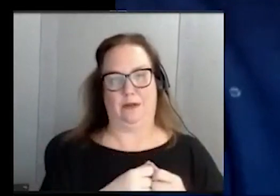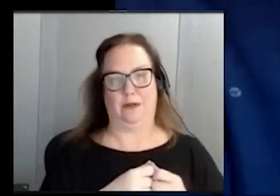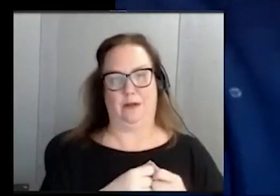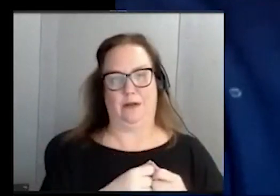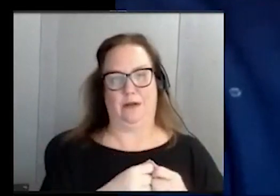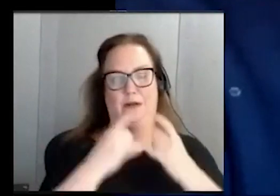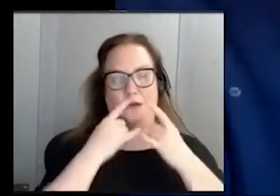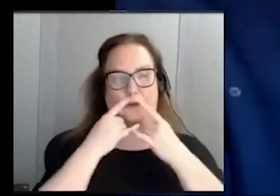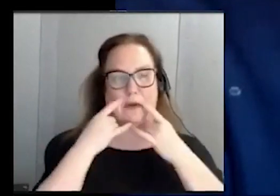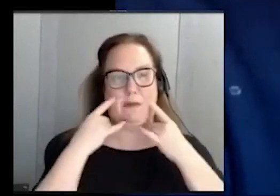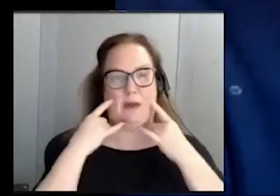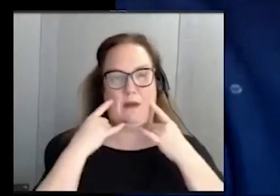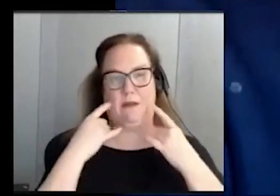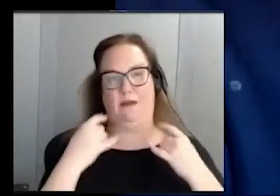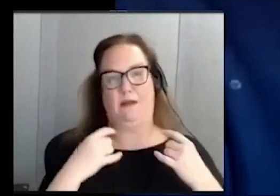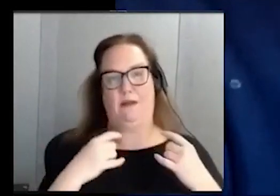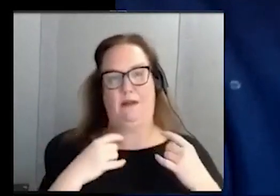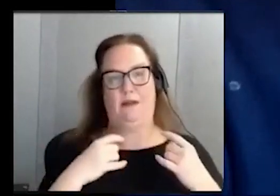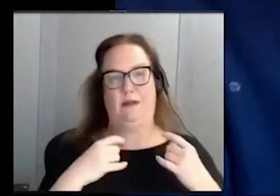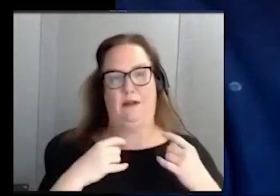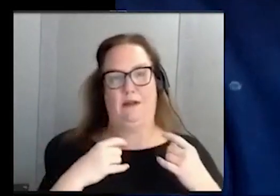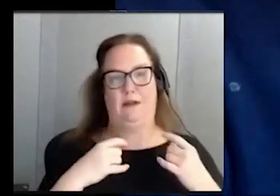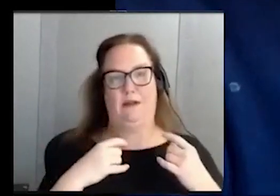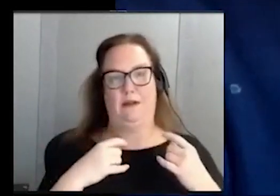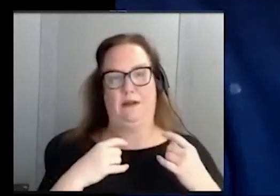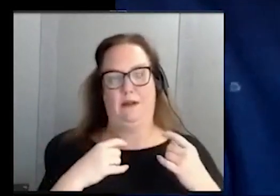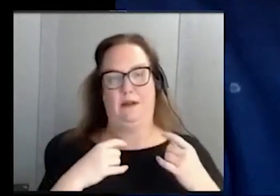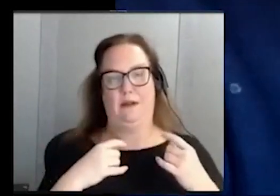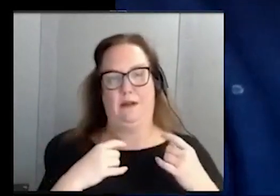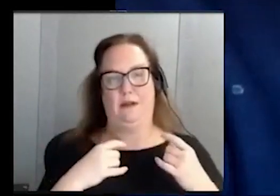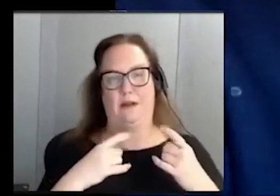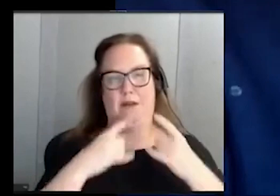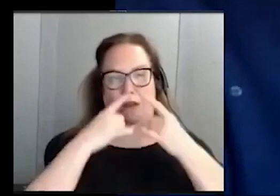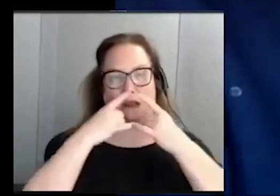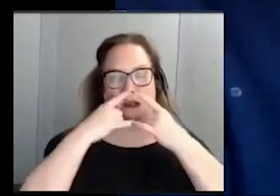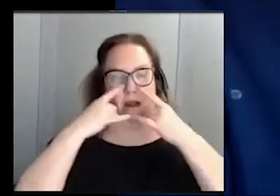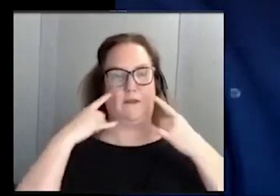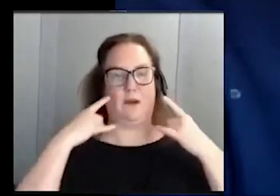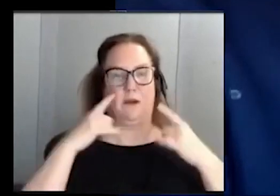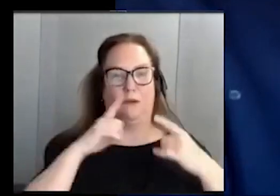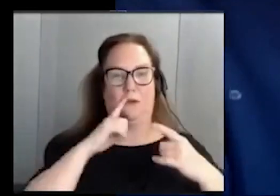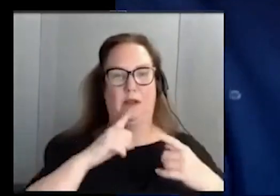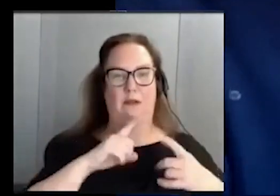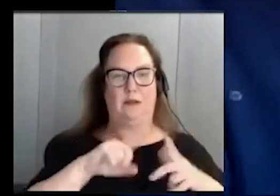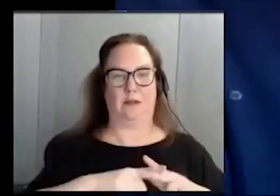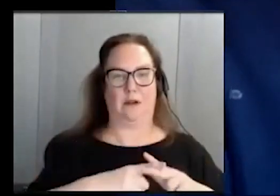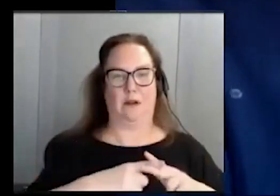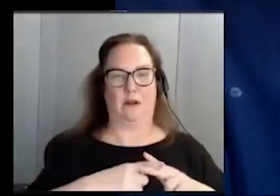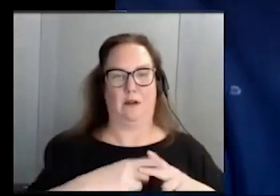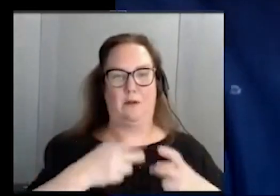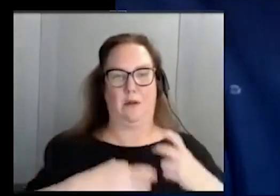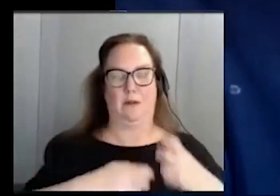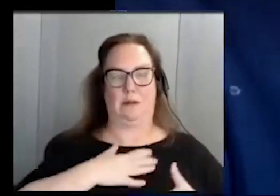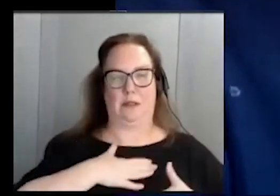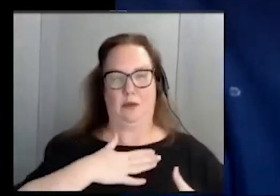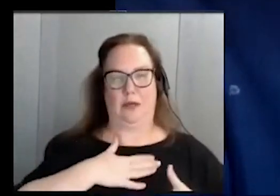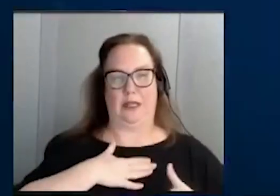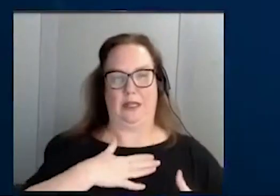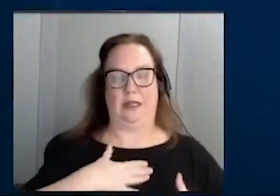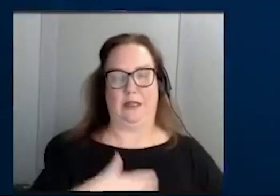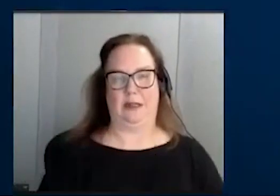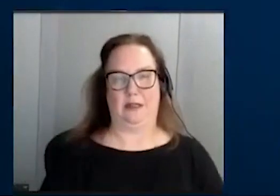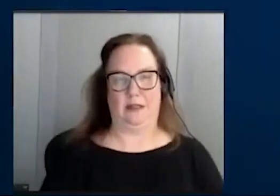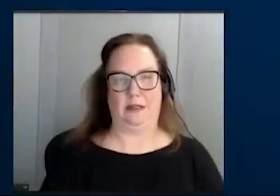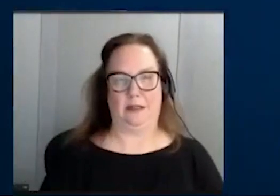mouth. It's not... If I cover it up too much, I really start to have trouble breathing. Well, and